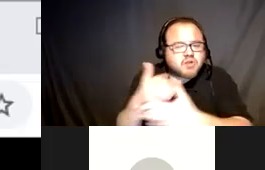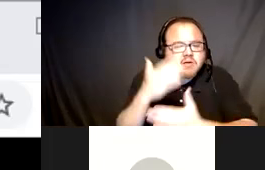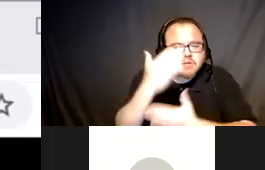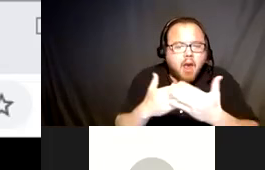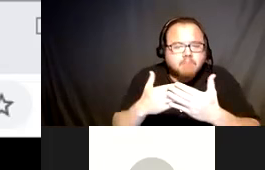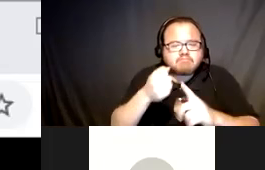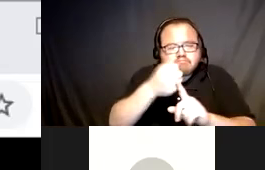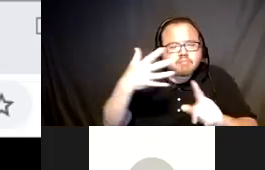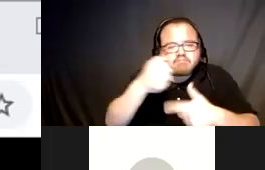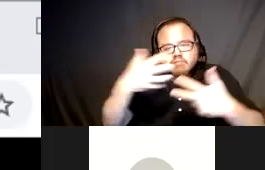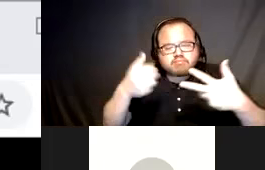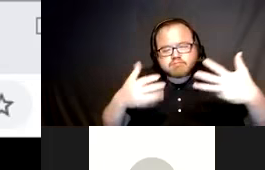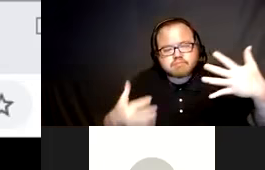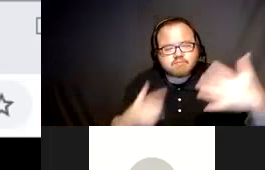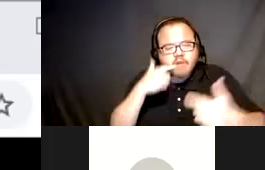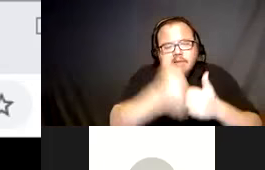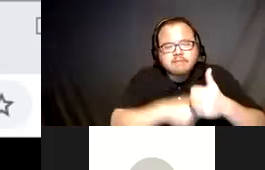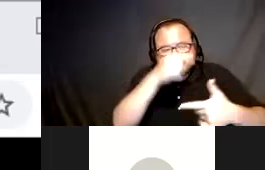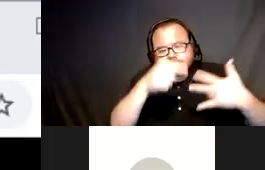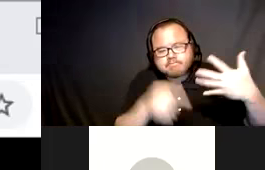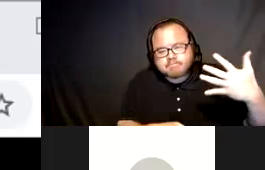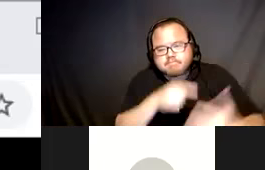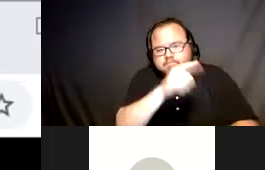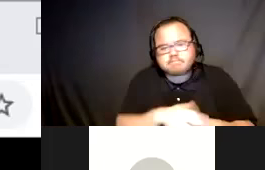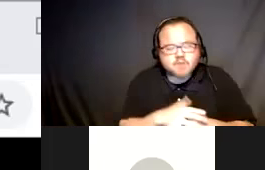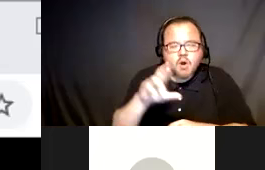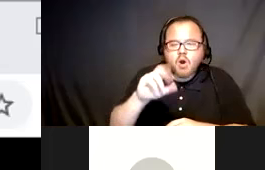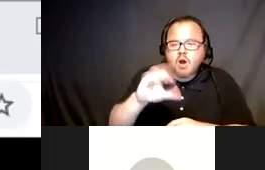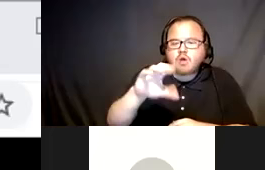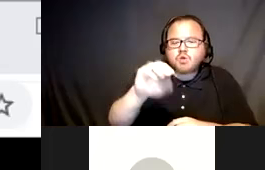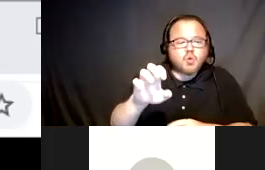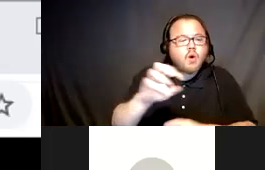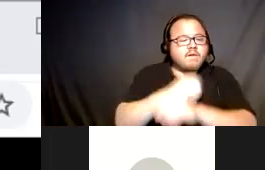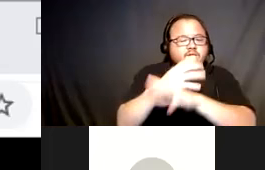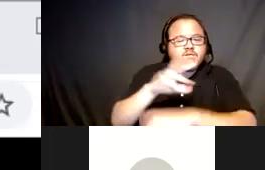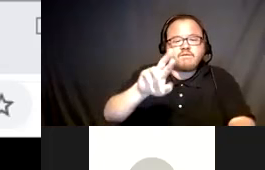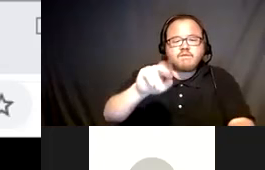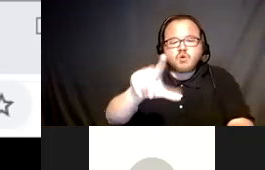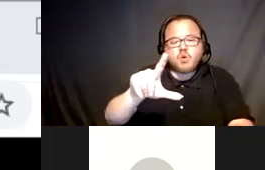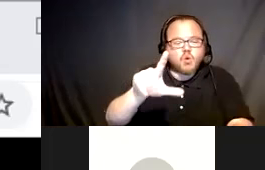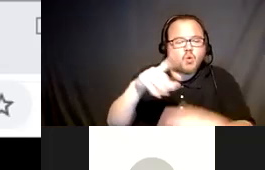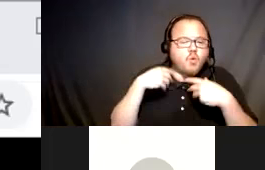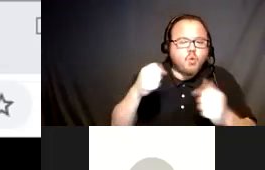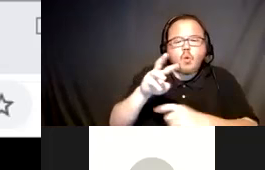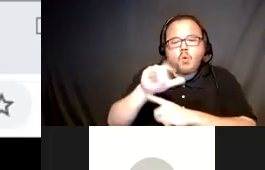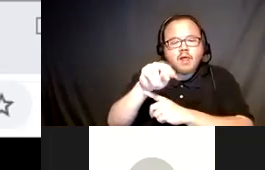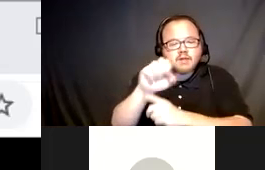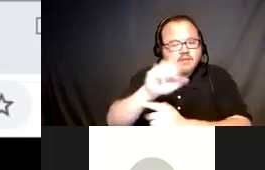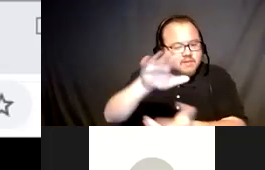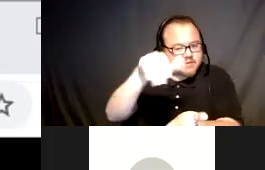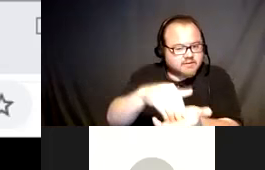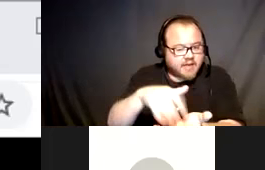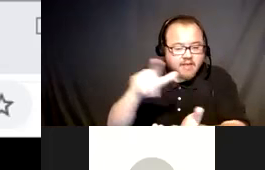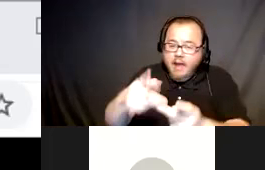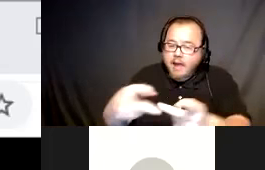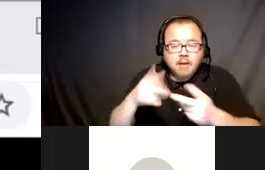these endeavors. And we're going to begin with our RCOE Virtual Wellness Center. So our RCOE Virtual Wellness Center is a place for